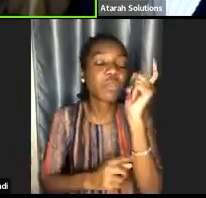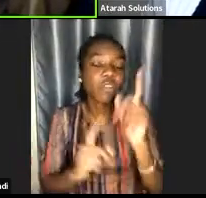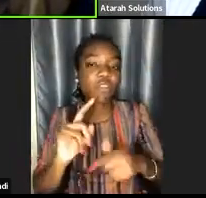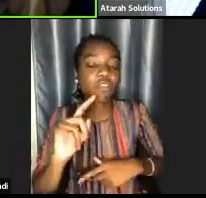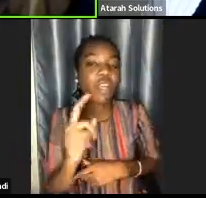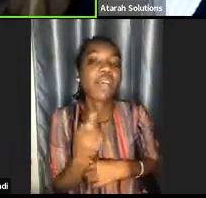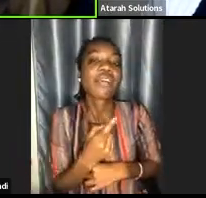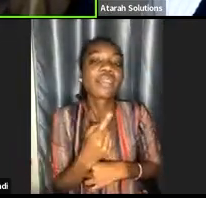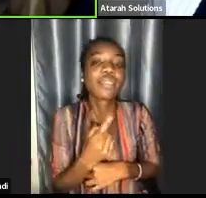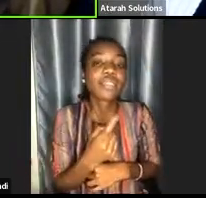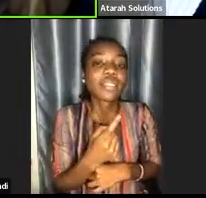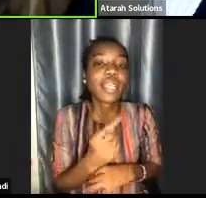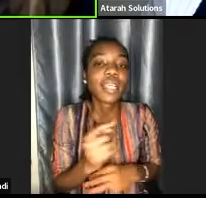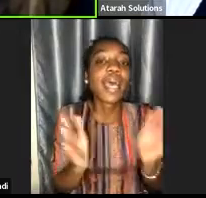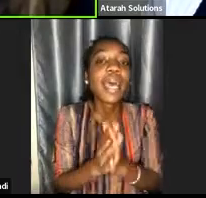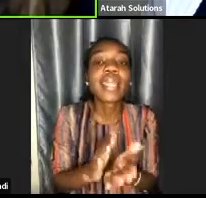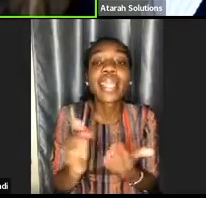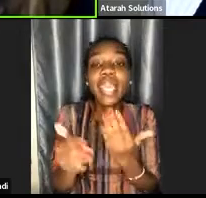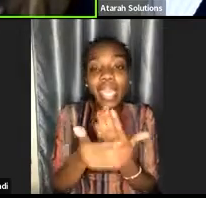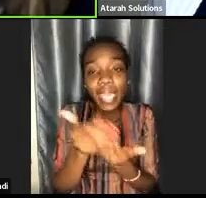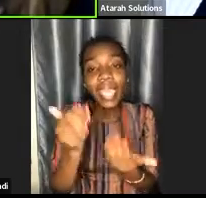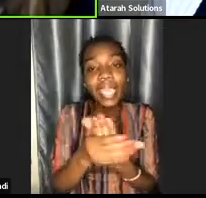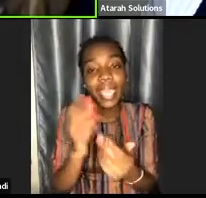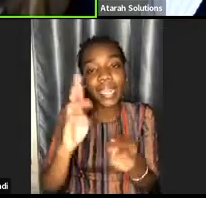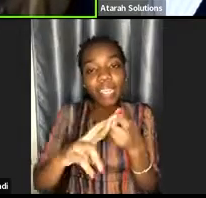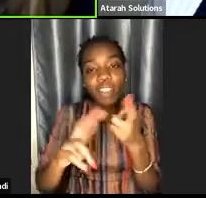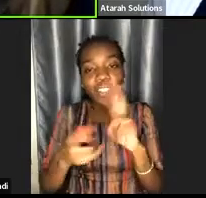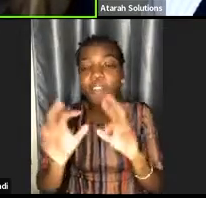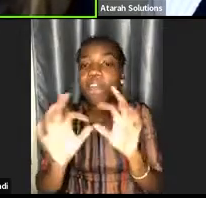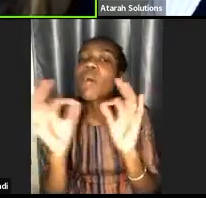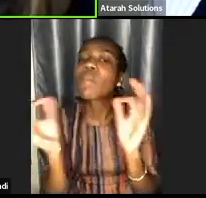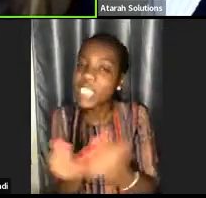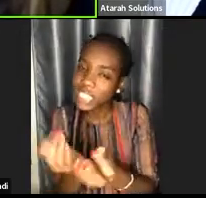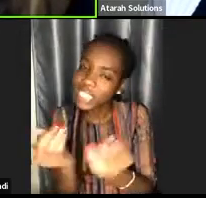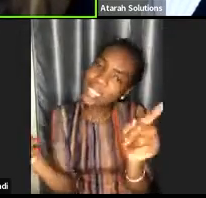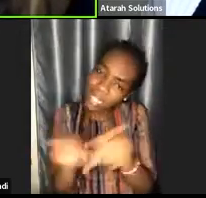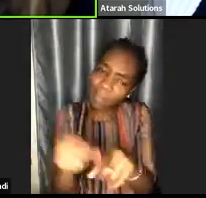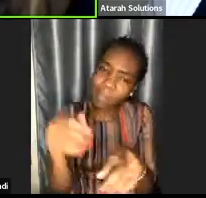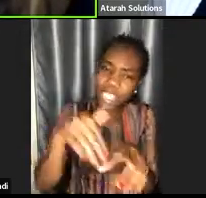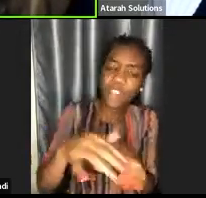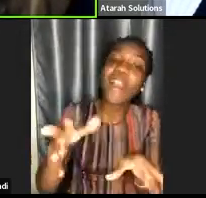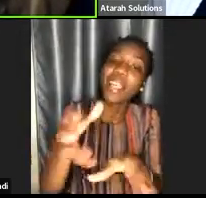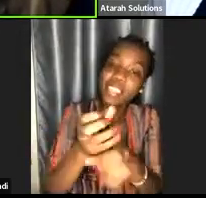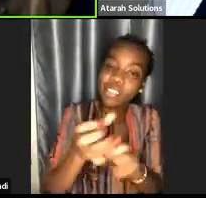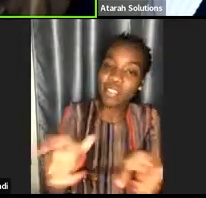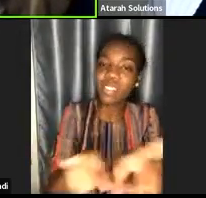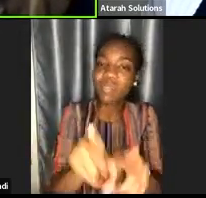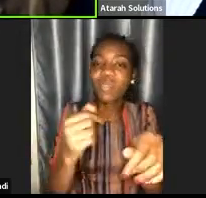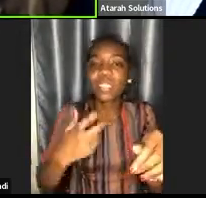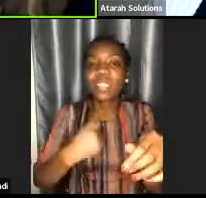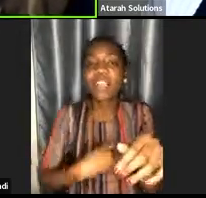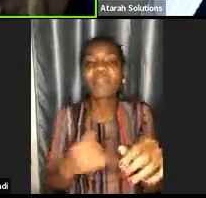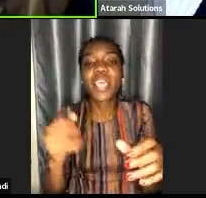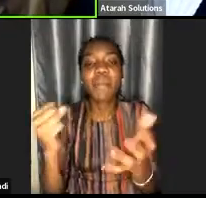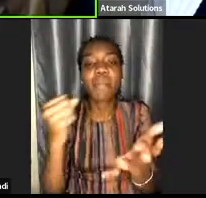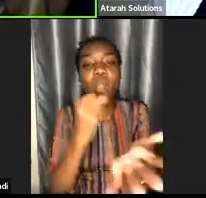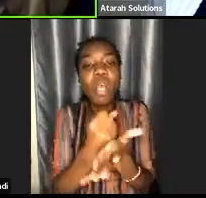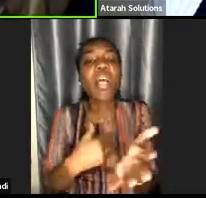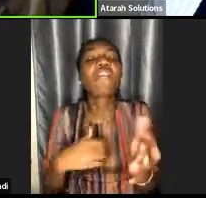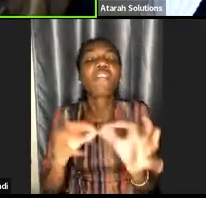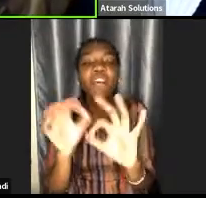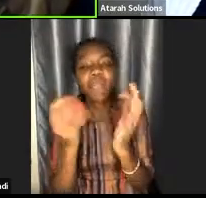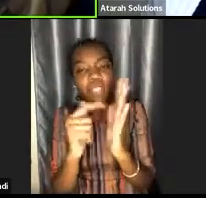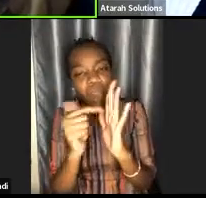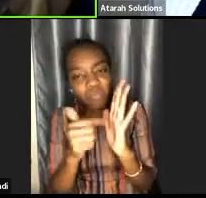of course, taking care of relationships, families too. Within organizations, we have employees, they have family